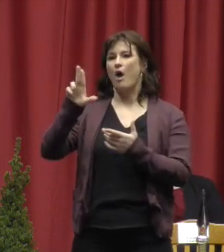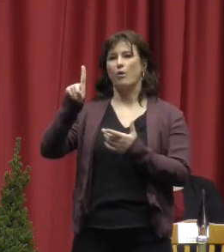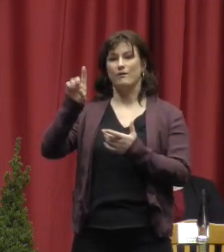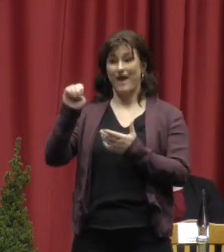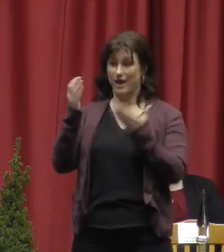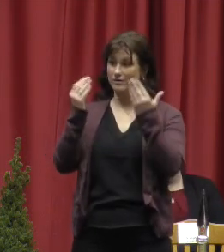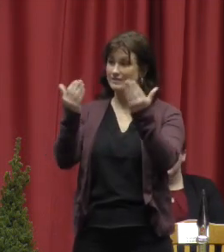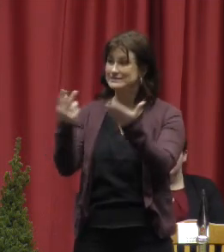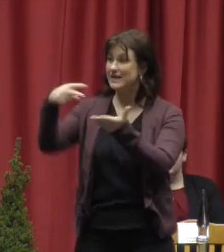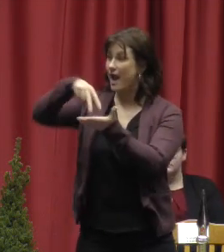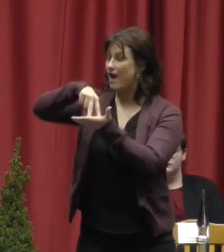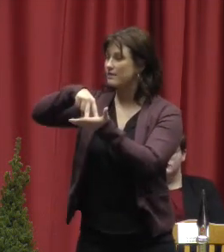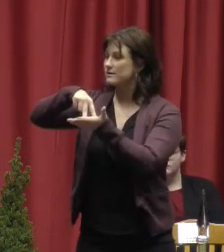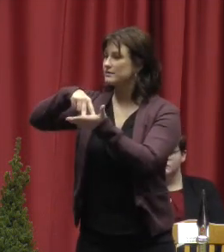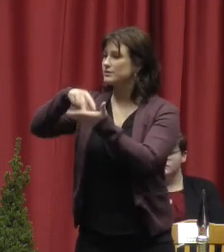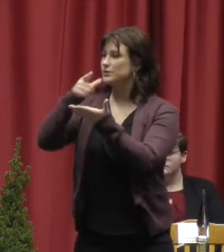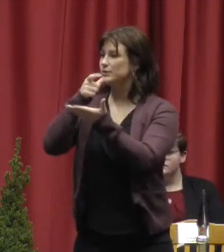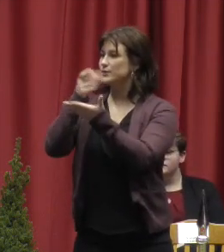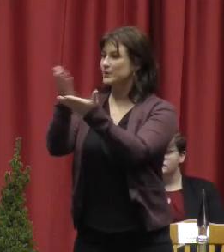stand?